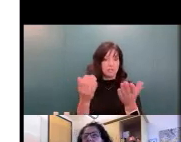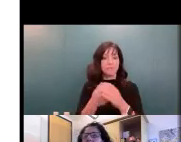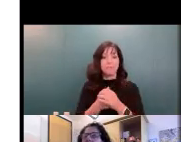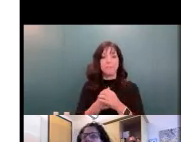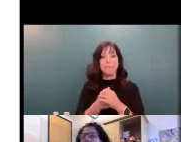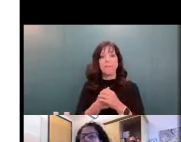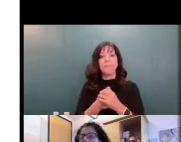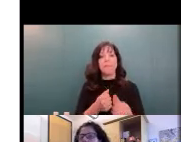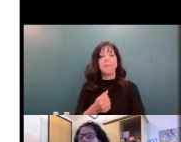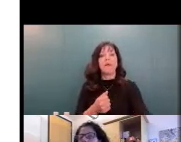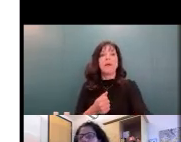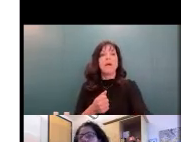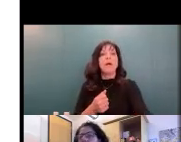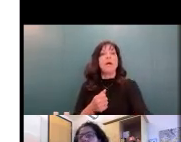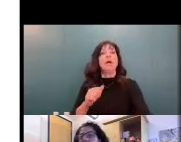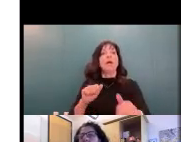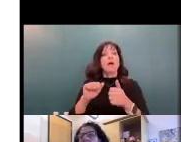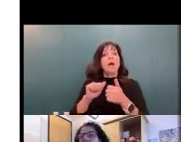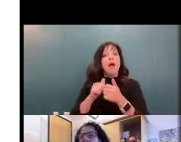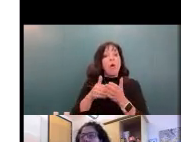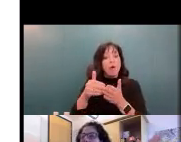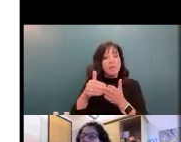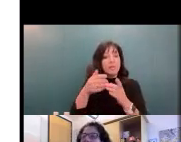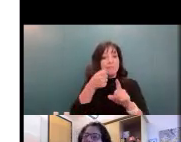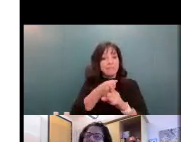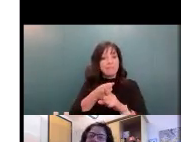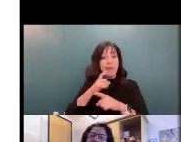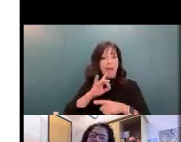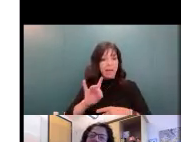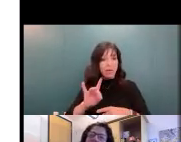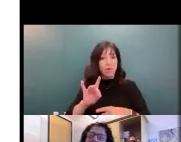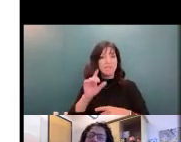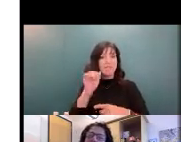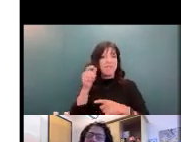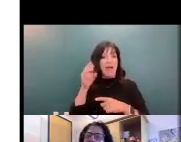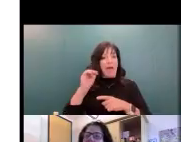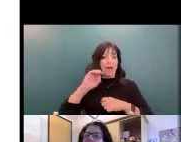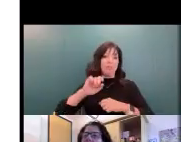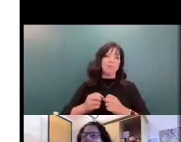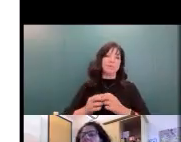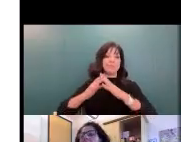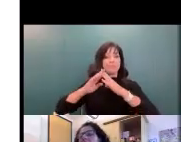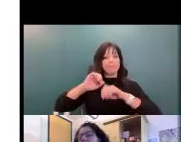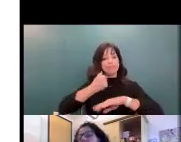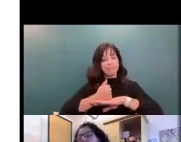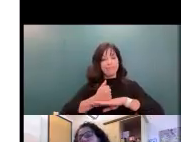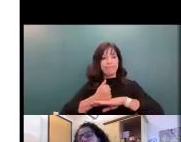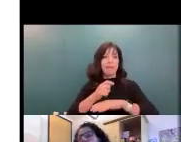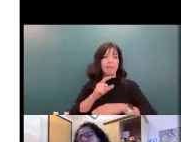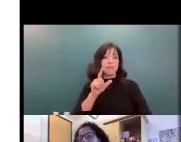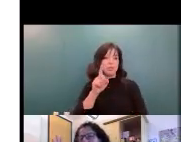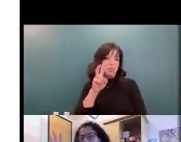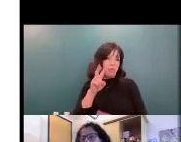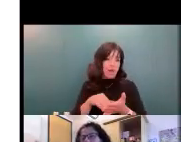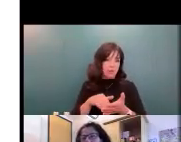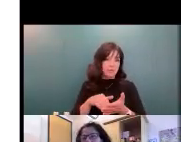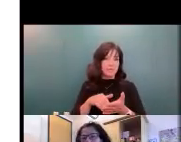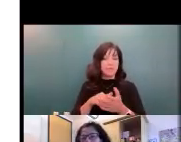is the prevalence of 8-year-old children since the ADDM network was first established in the year 2000